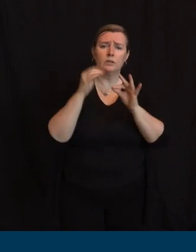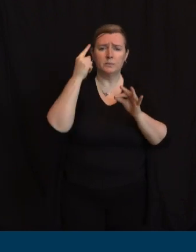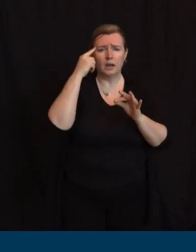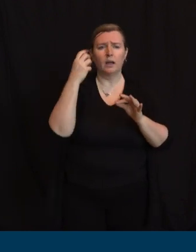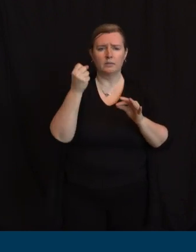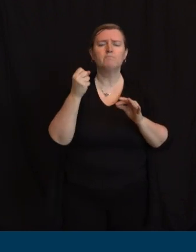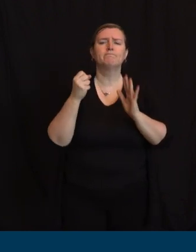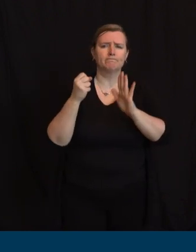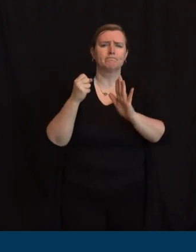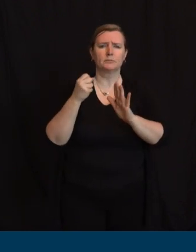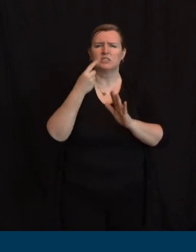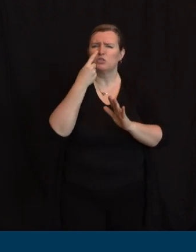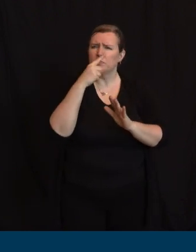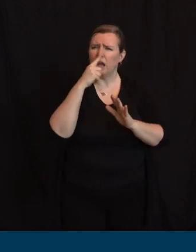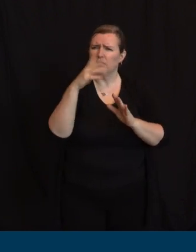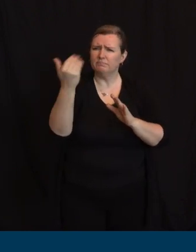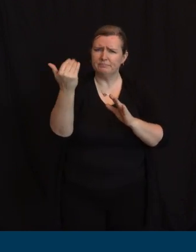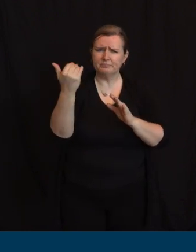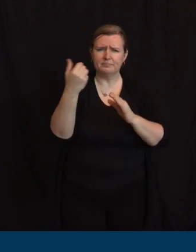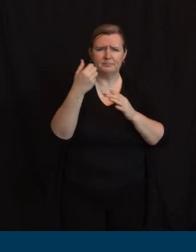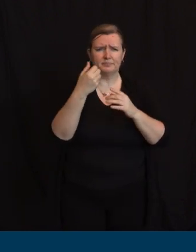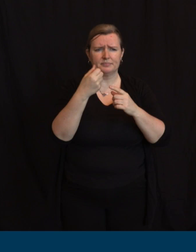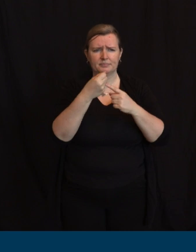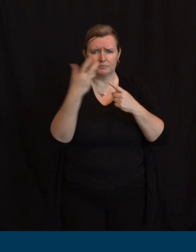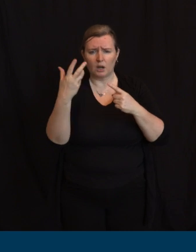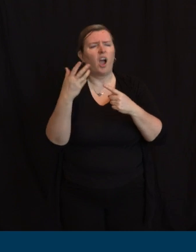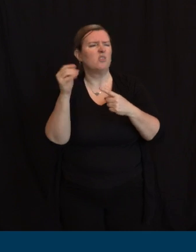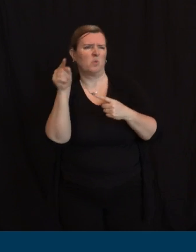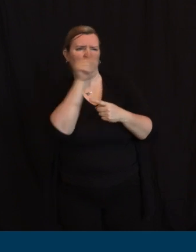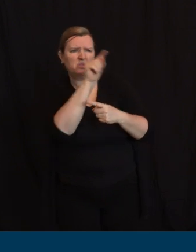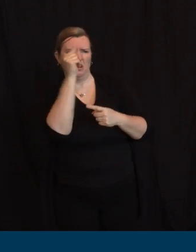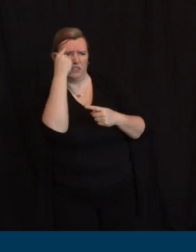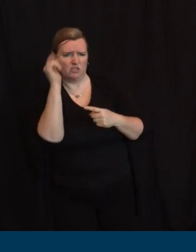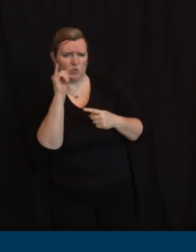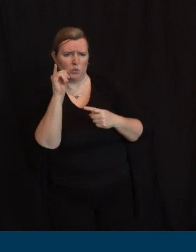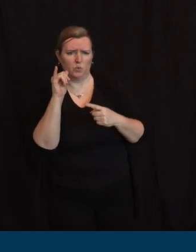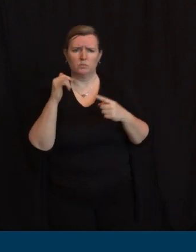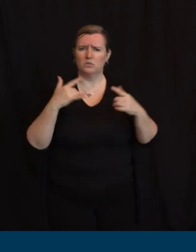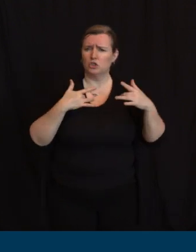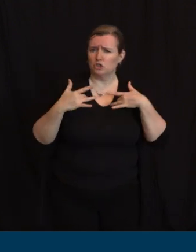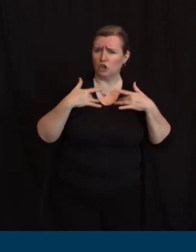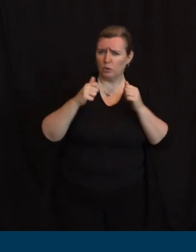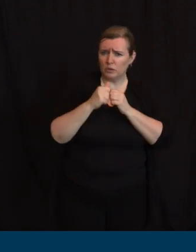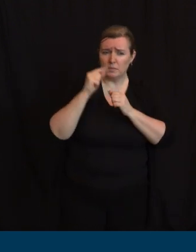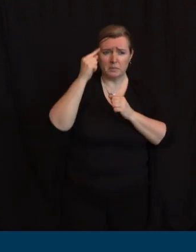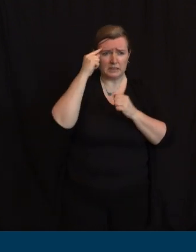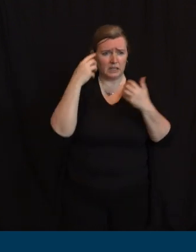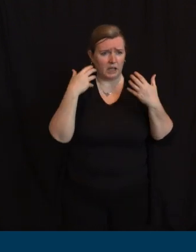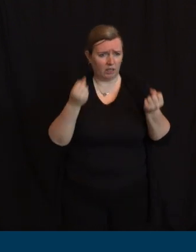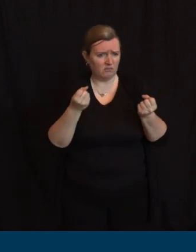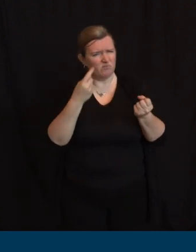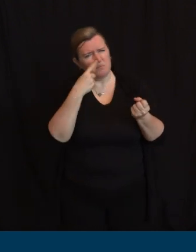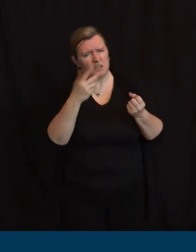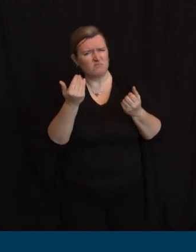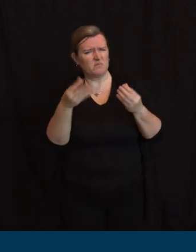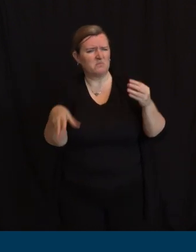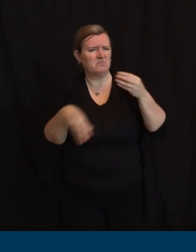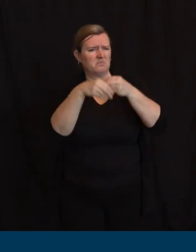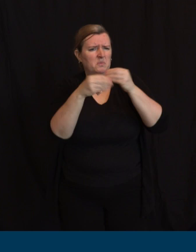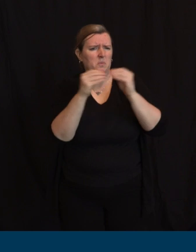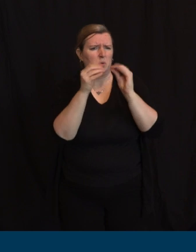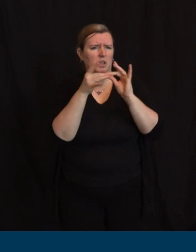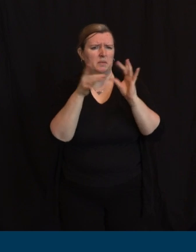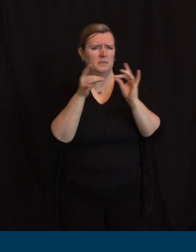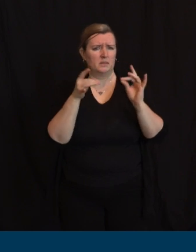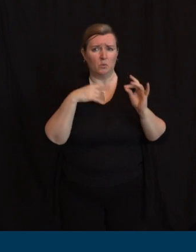as well, how big of a concern is this? People, we've all been at home for several weeks now, and people are